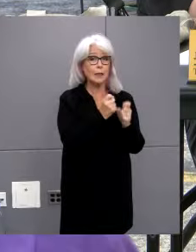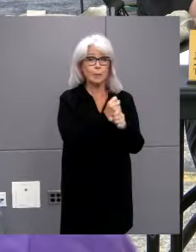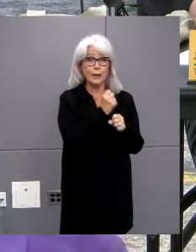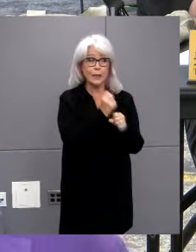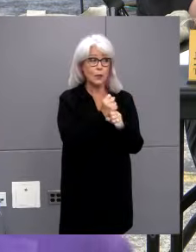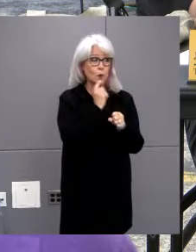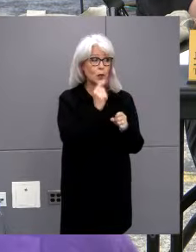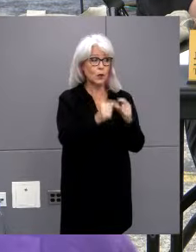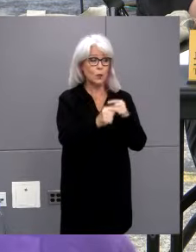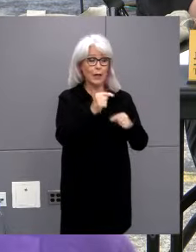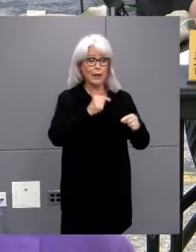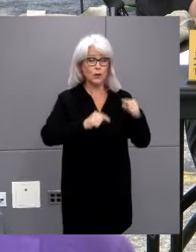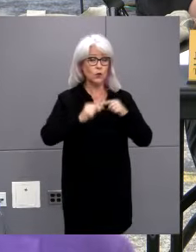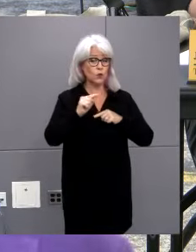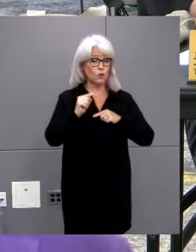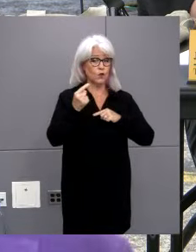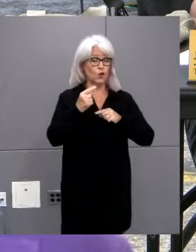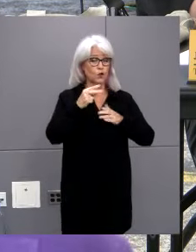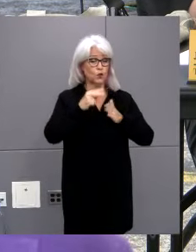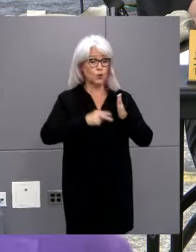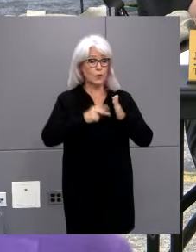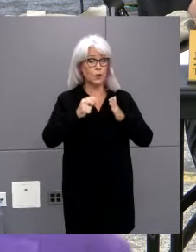back to first reading, or it can be approved still at second?